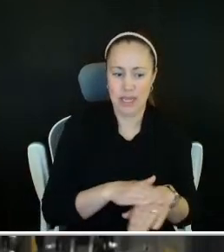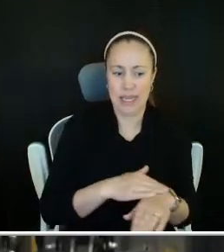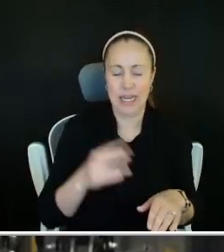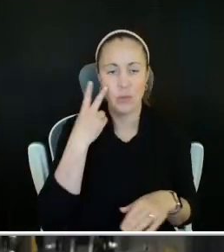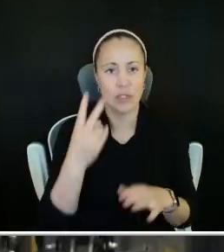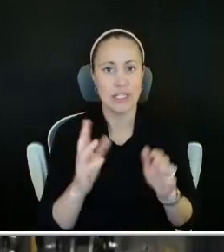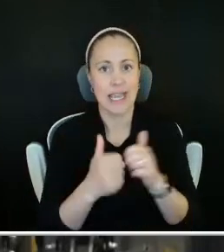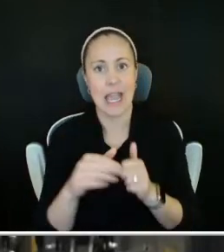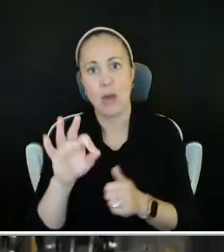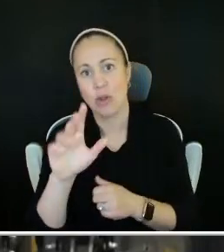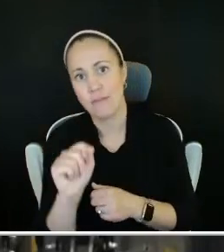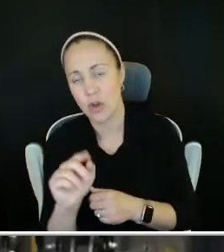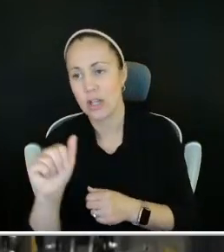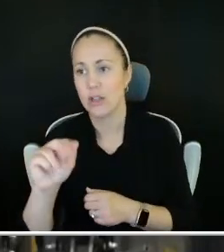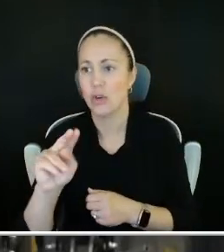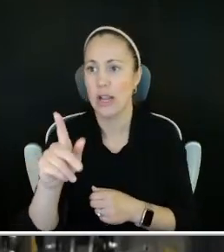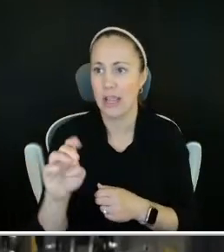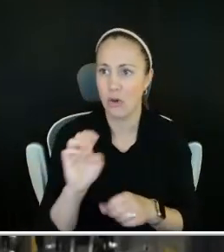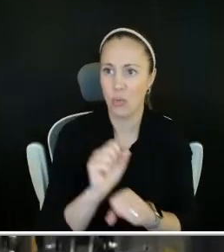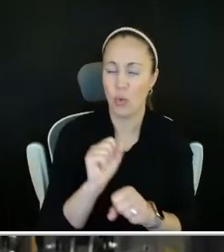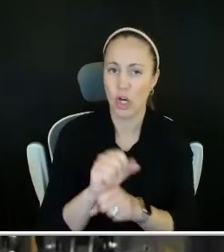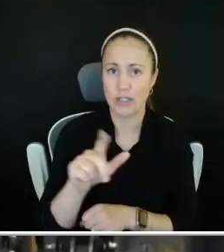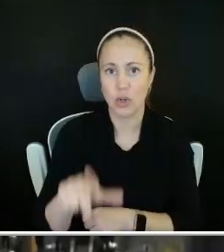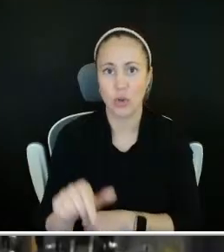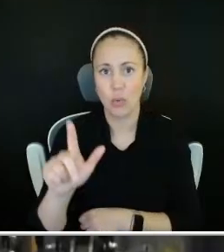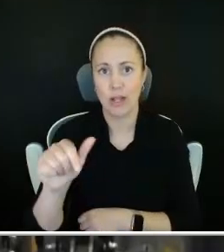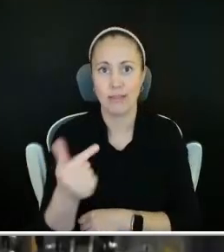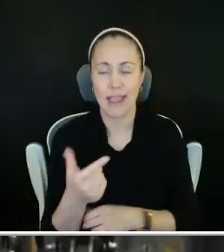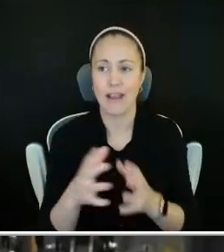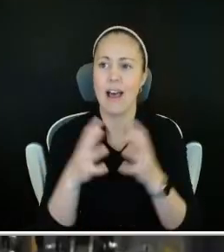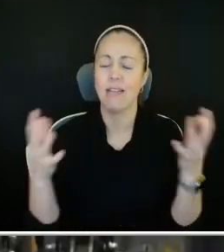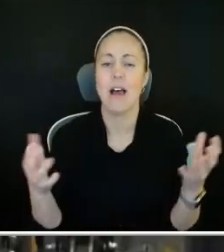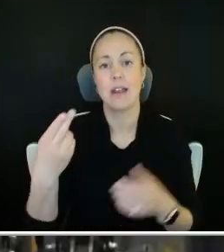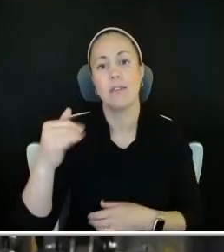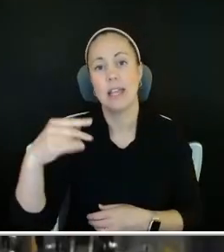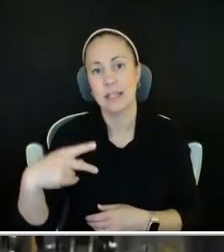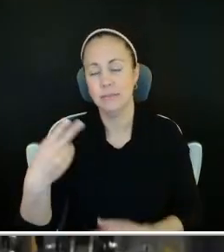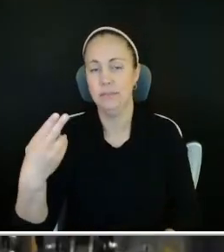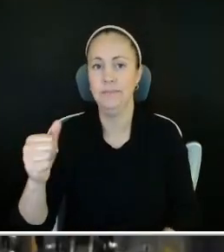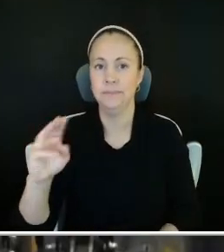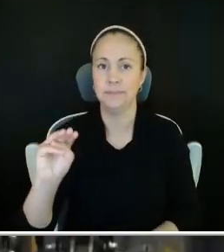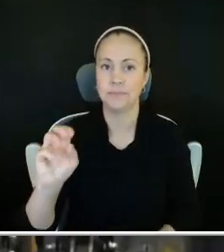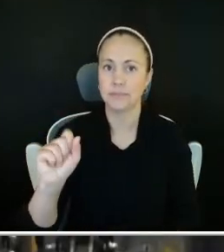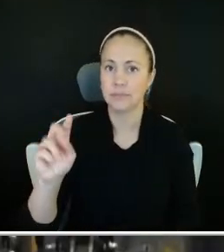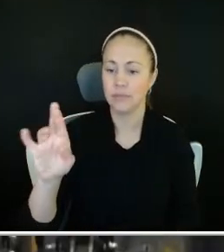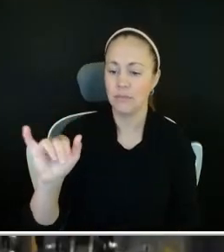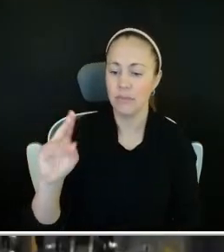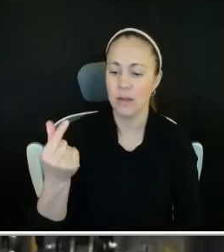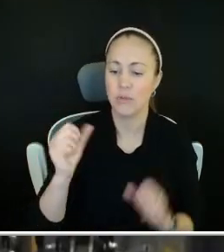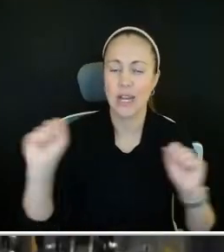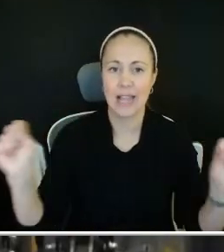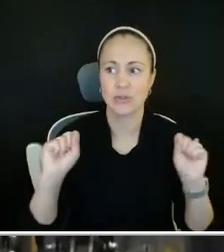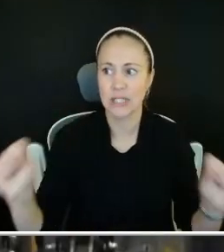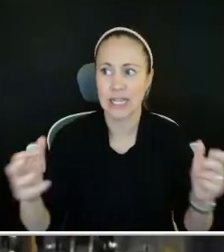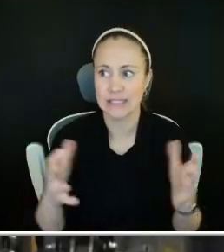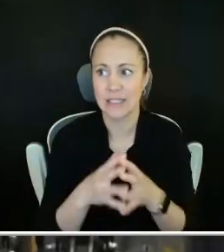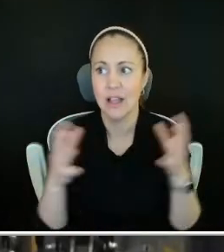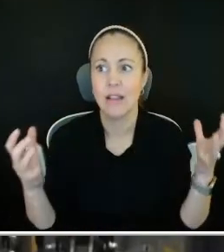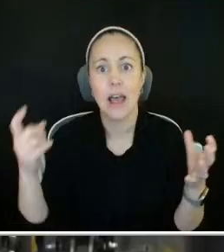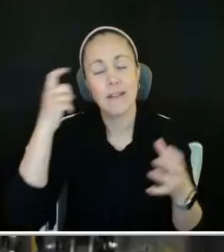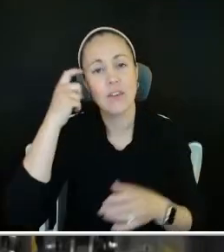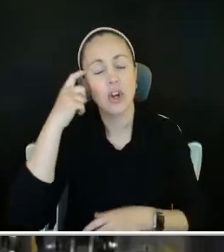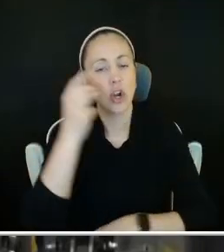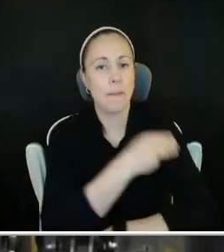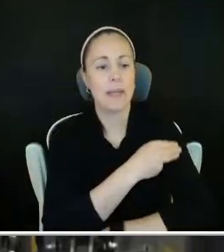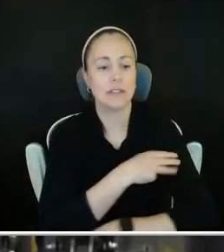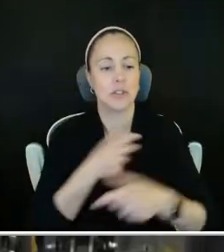lower leg works, and we're doing a lot of hip and hamstring exercises. We're doing a lot of neuromuscular control exercises,